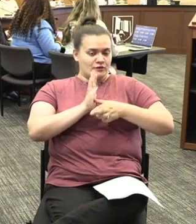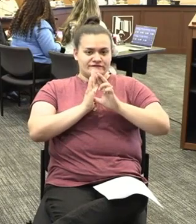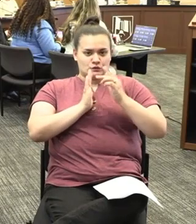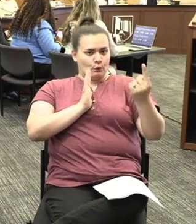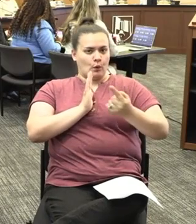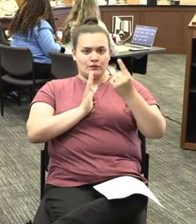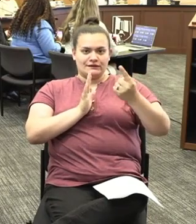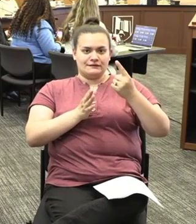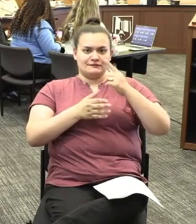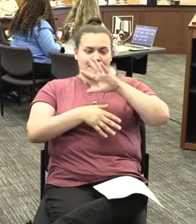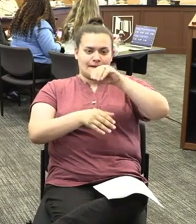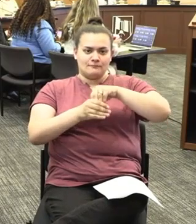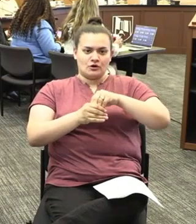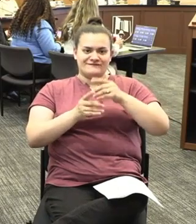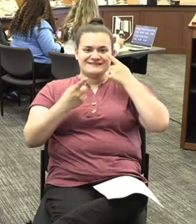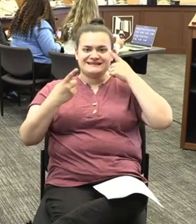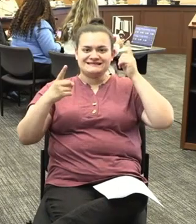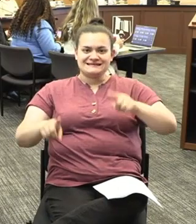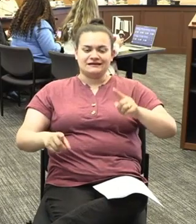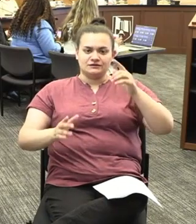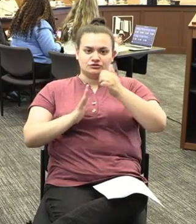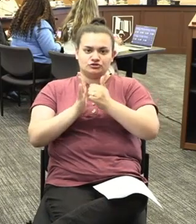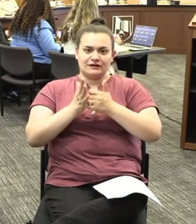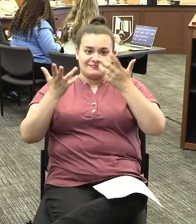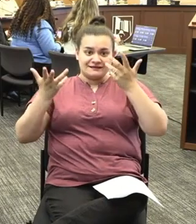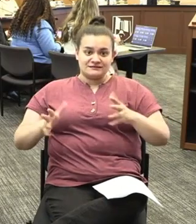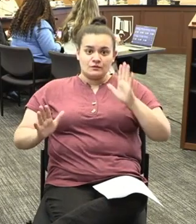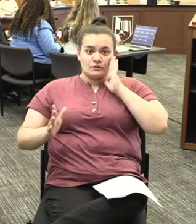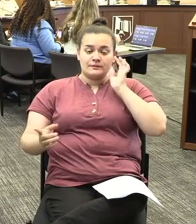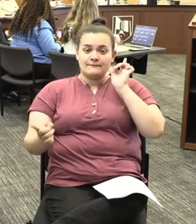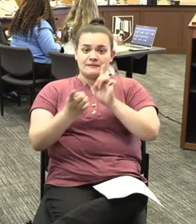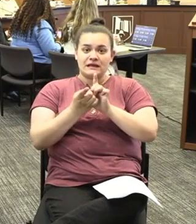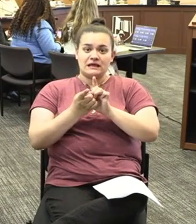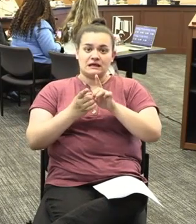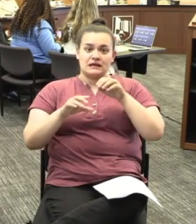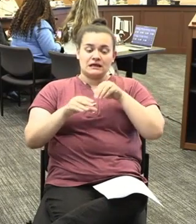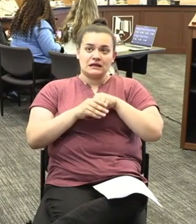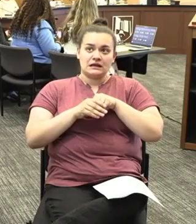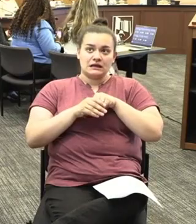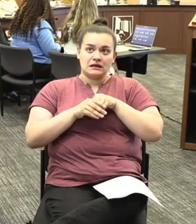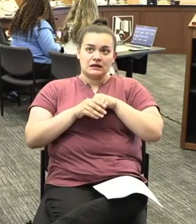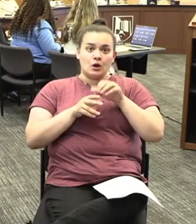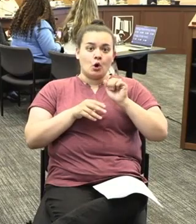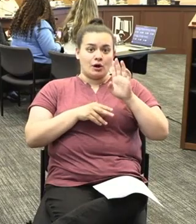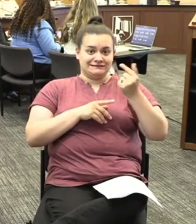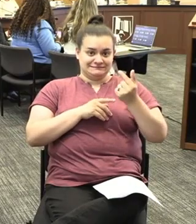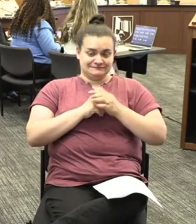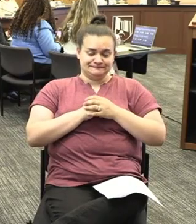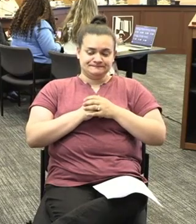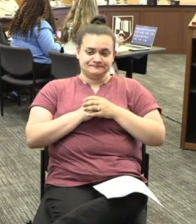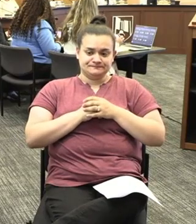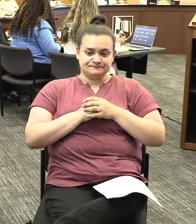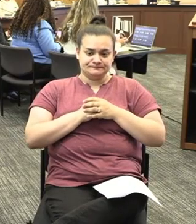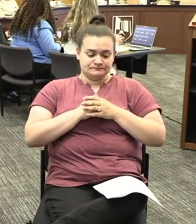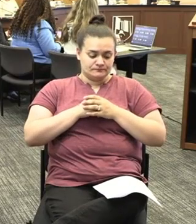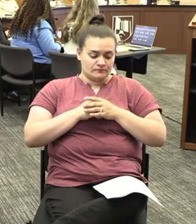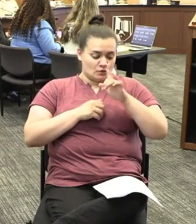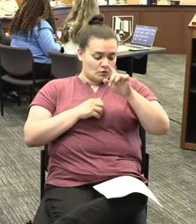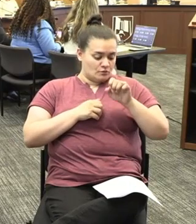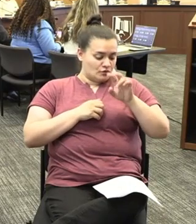of the consent agenda. That would be all. We'll be meeting in August. Thank you.